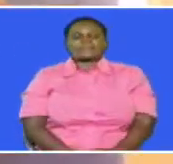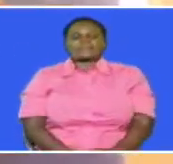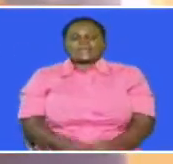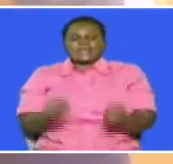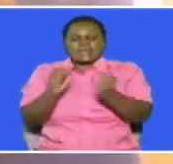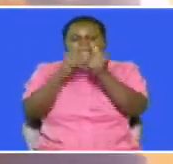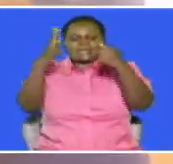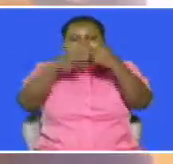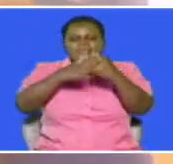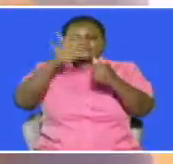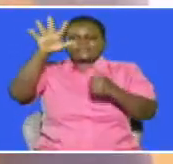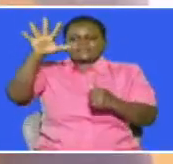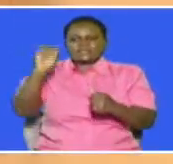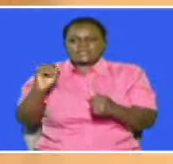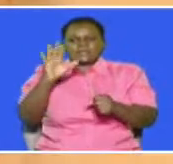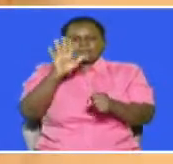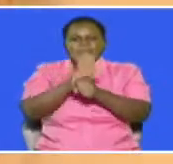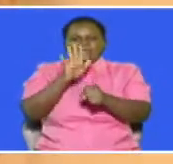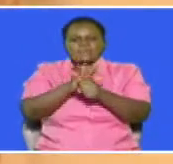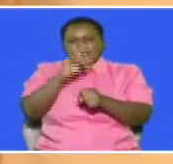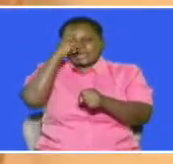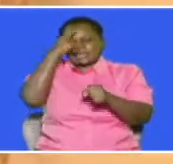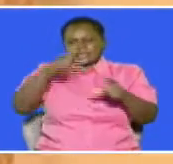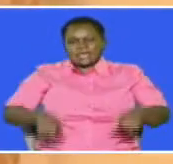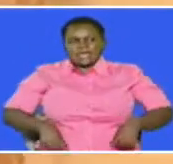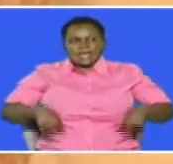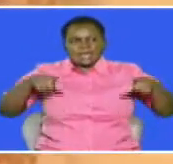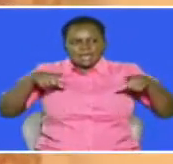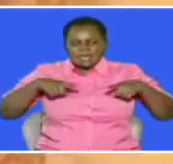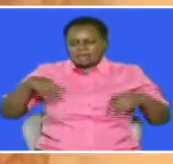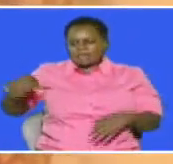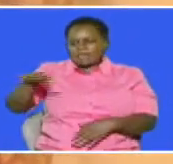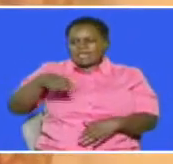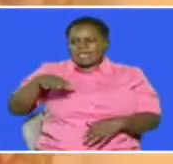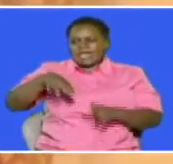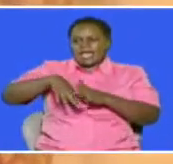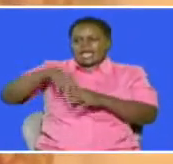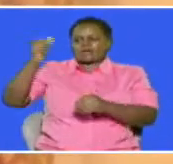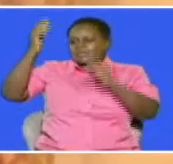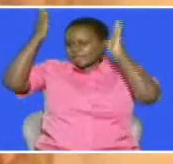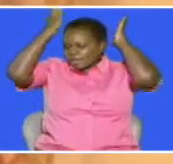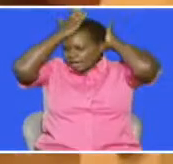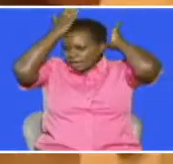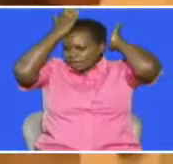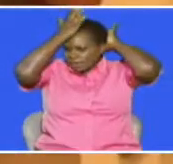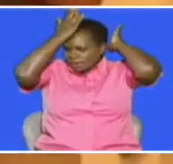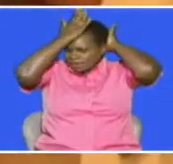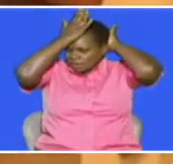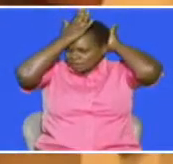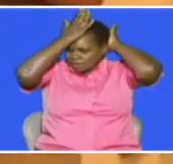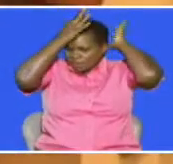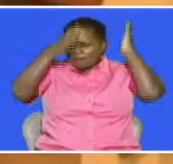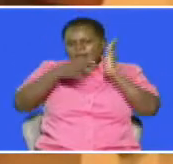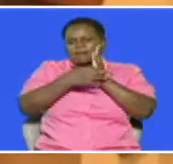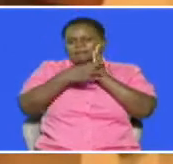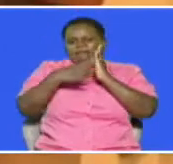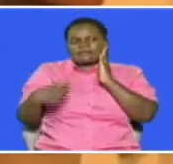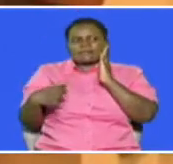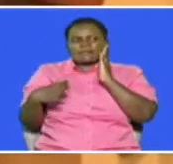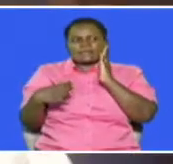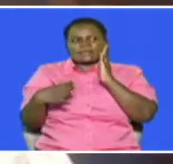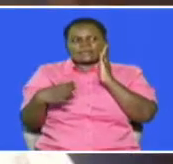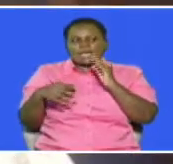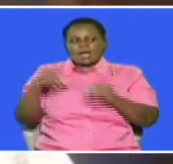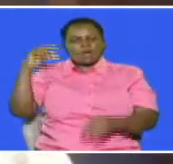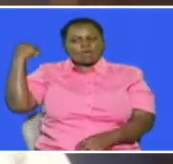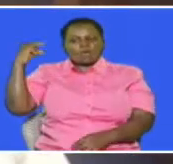In 1950s, most Indians lived around Rostaman, located in the outskirts of Kakamega town, near the famous Kakamega gold